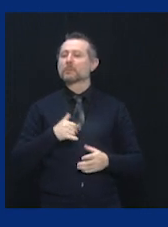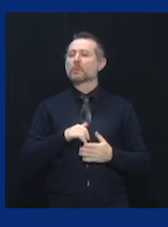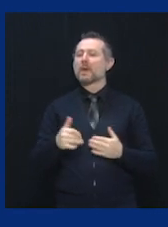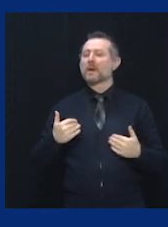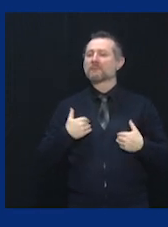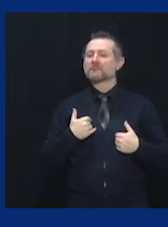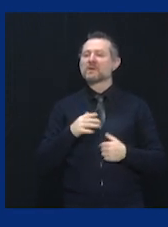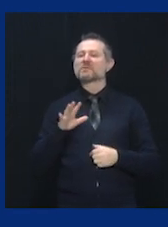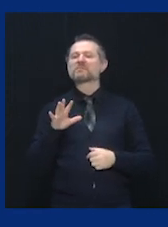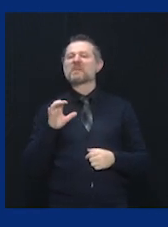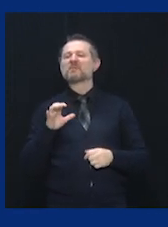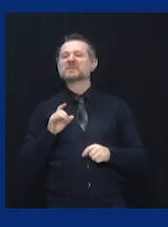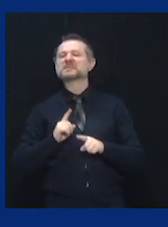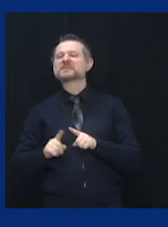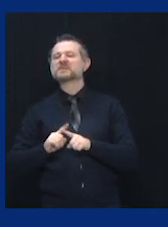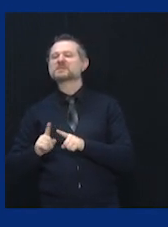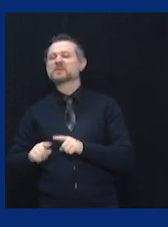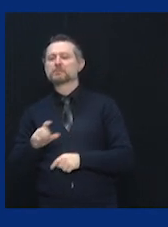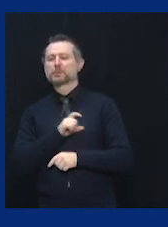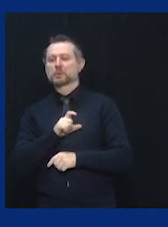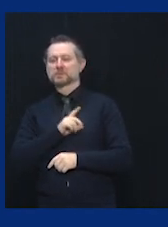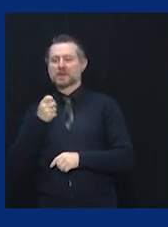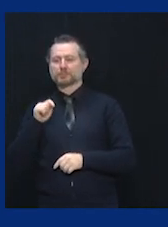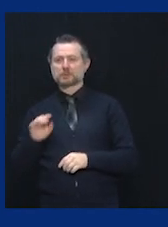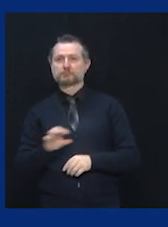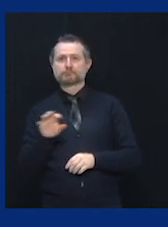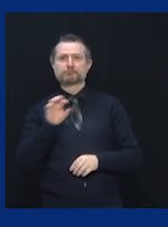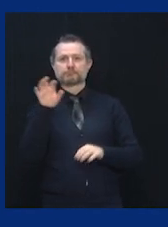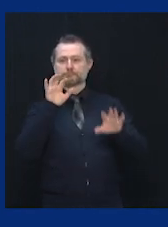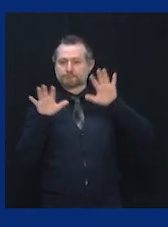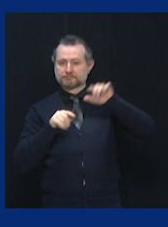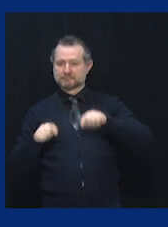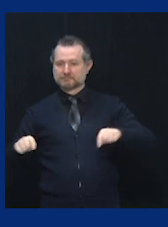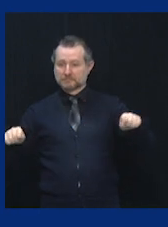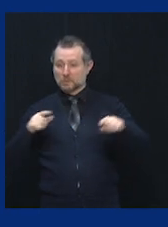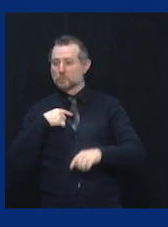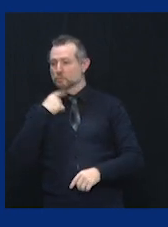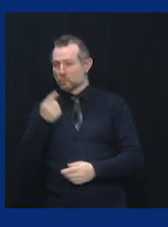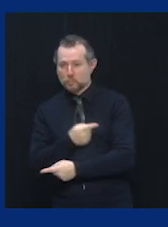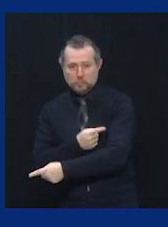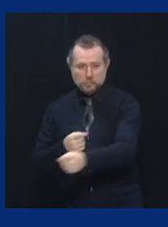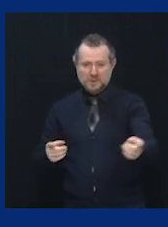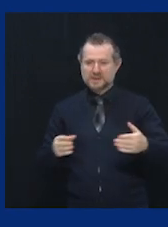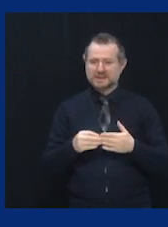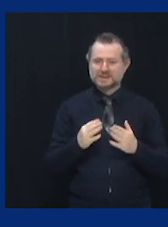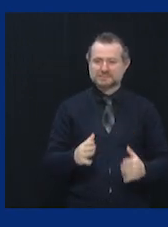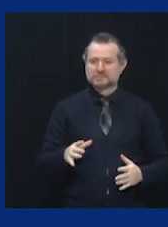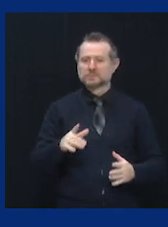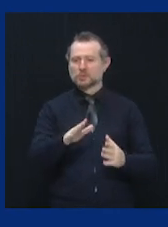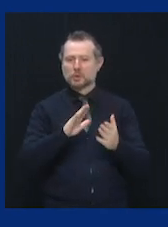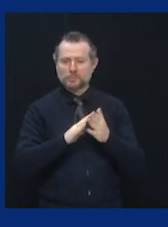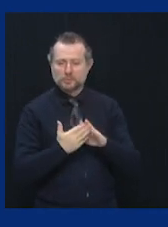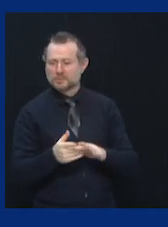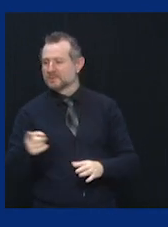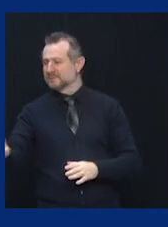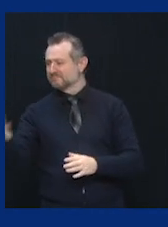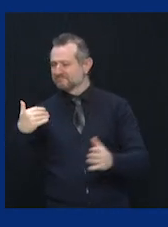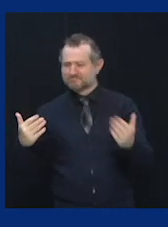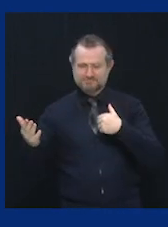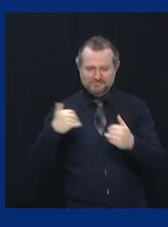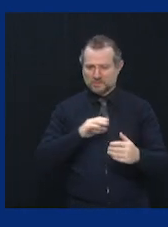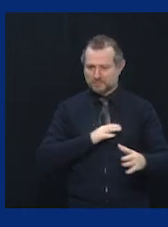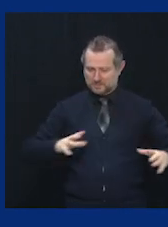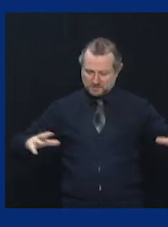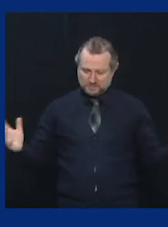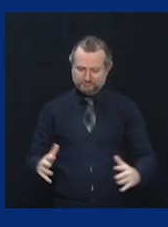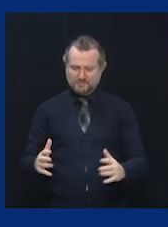I said, work with your police, with your community, work through the issues, and come up with